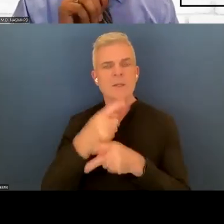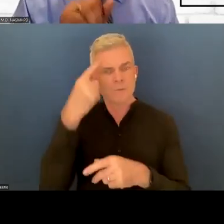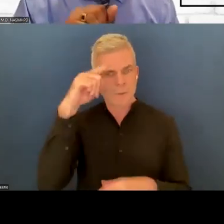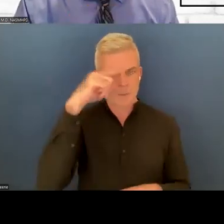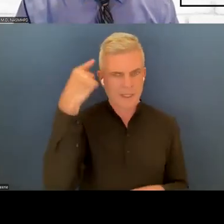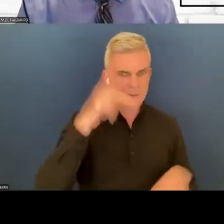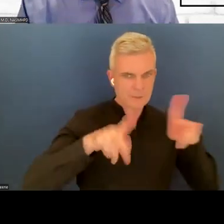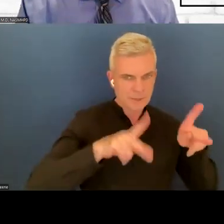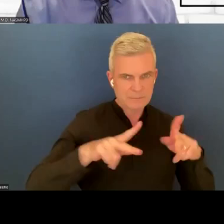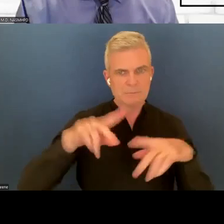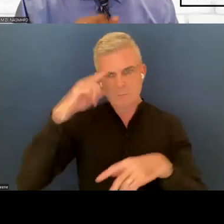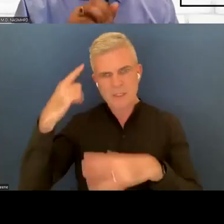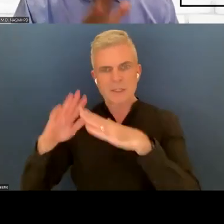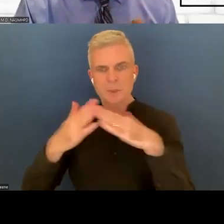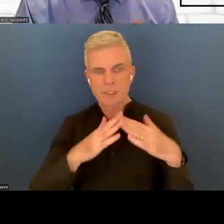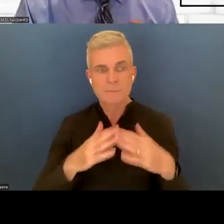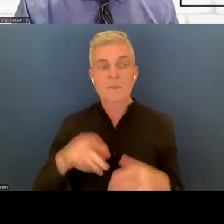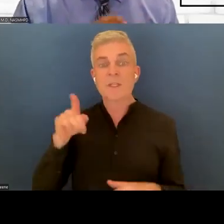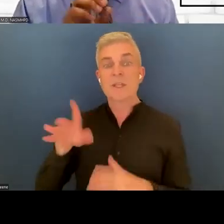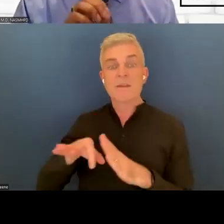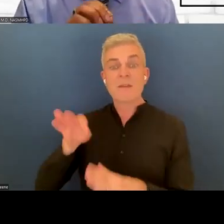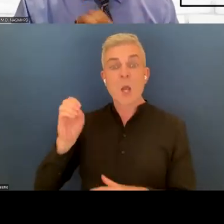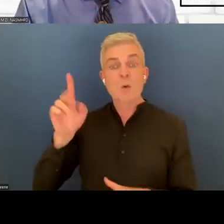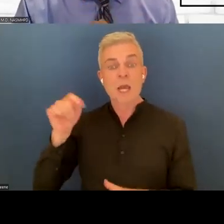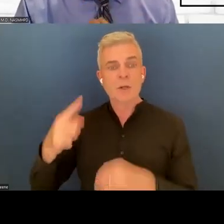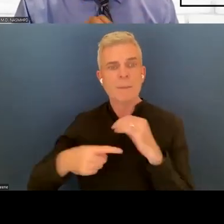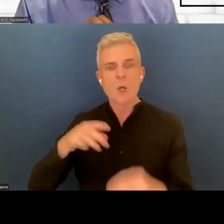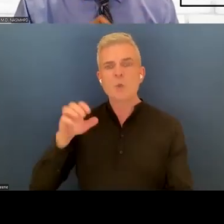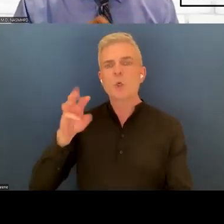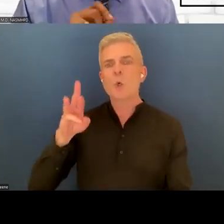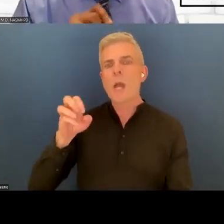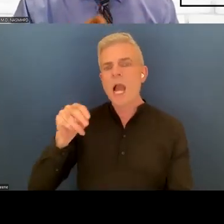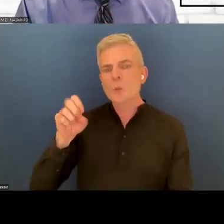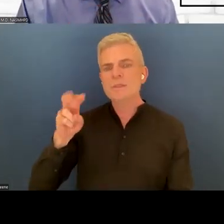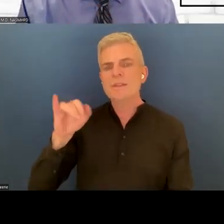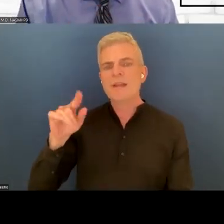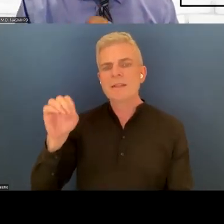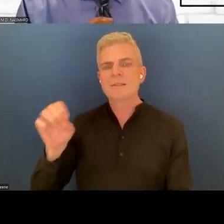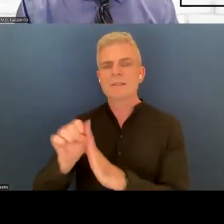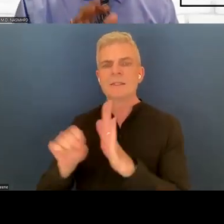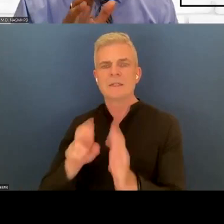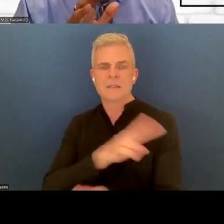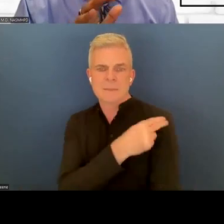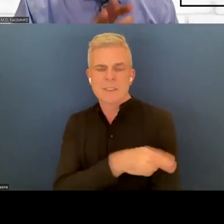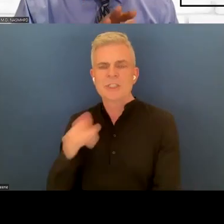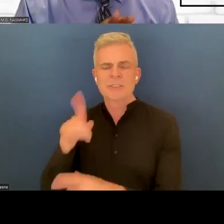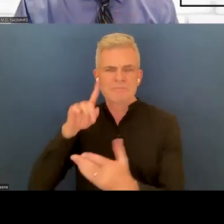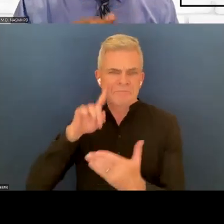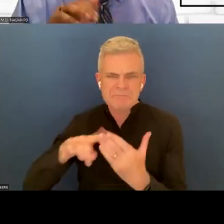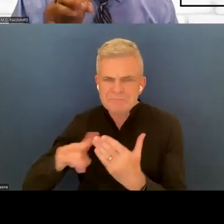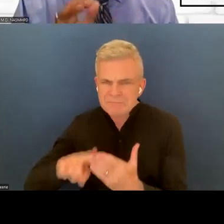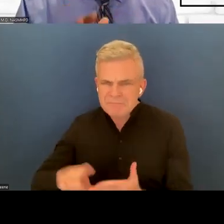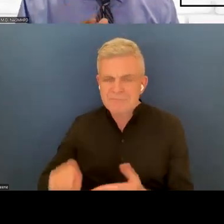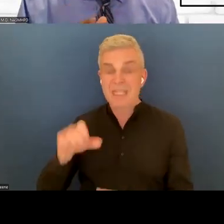And she found out about Crownsville State Hospital and began to explore it. And after a 10-year exhaustive study on